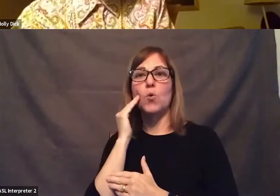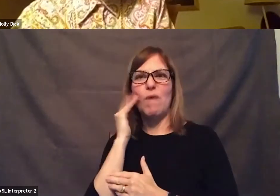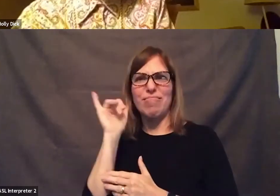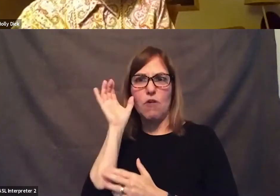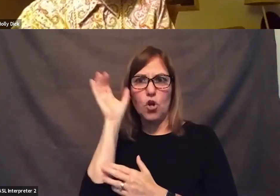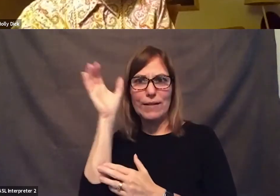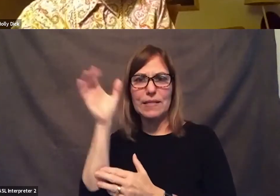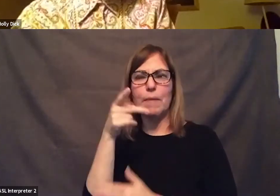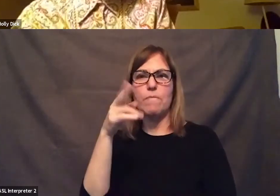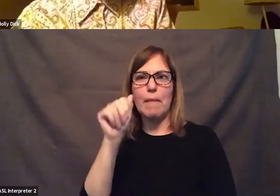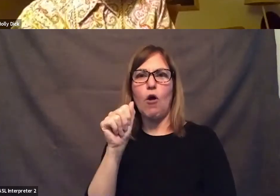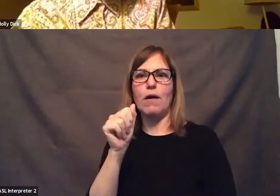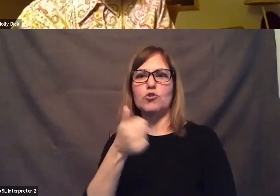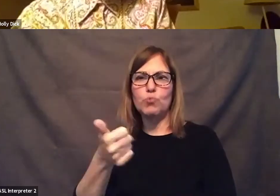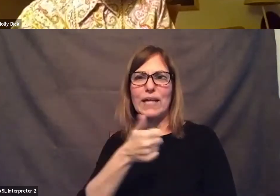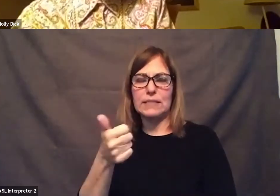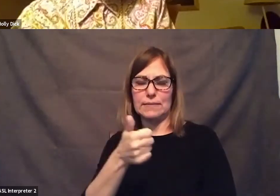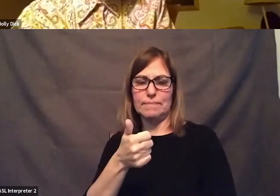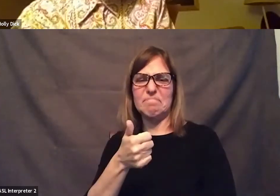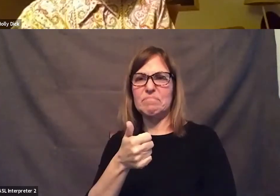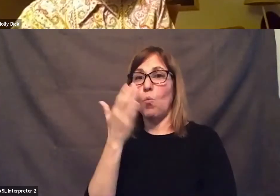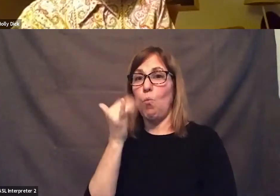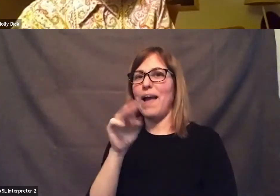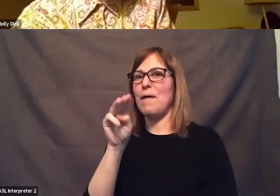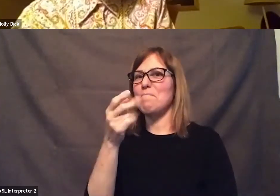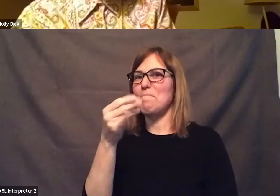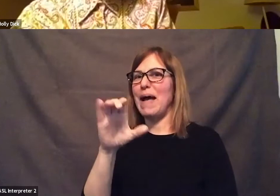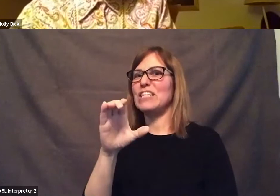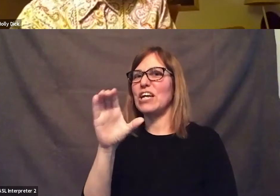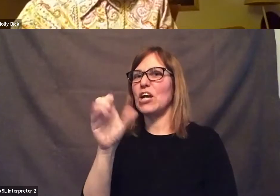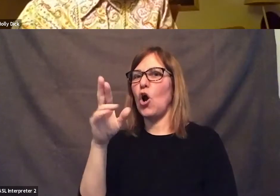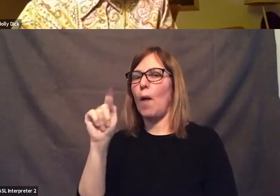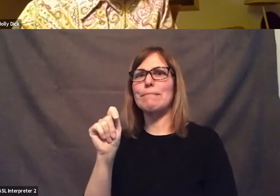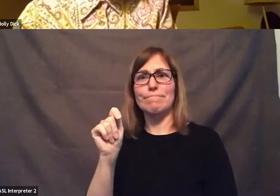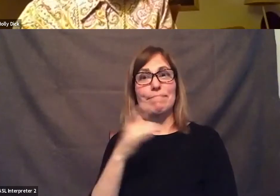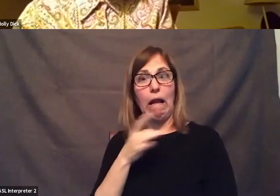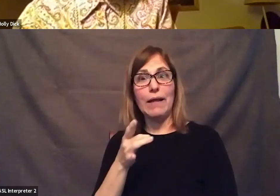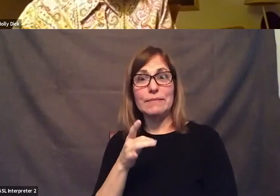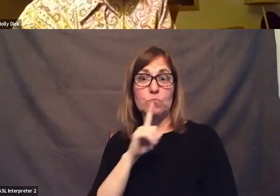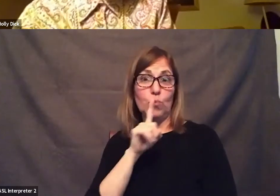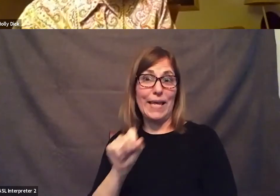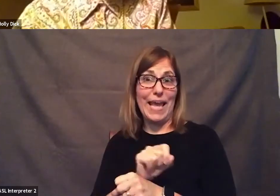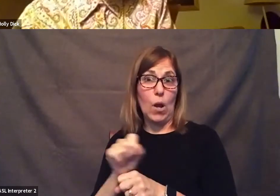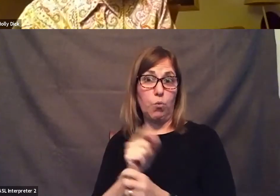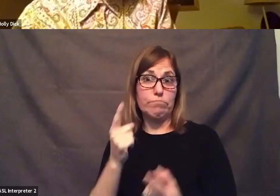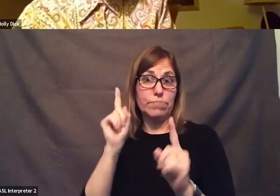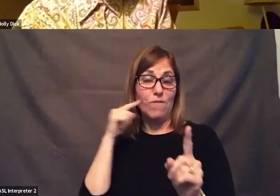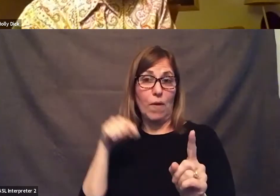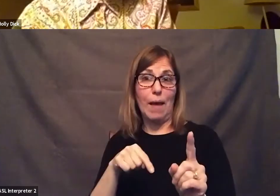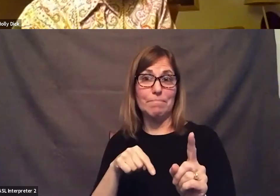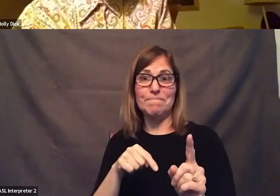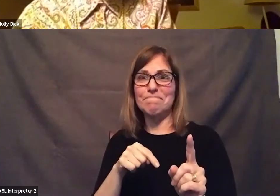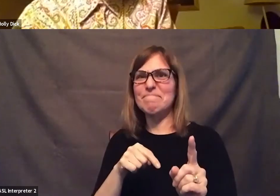of paratransit because of Magic Carpet, and they liked it. It worked for them. It worked for them because, like Holly said,